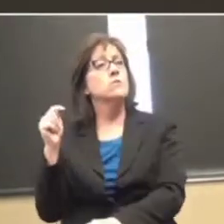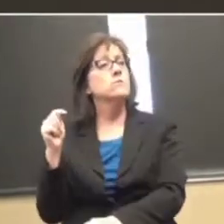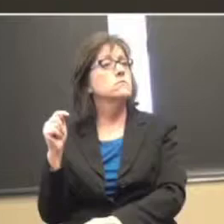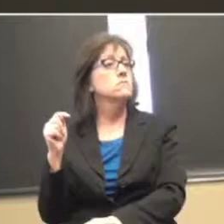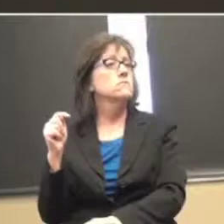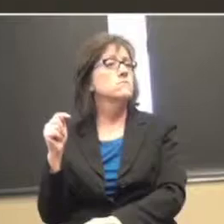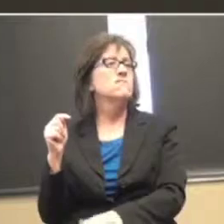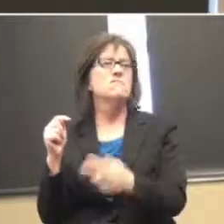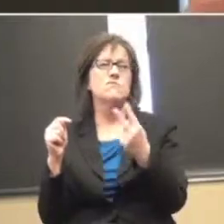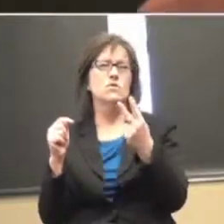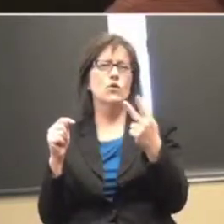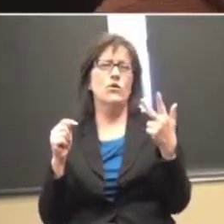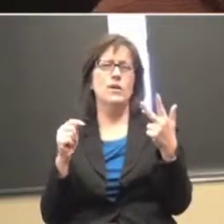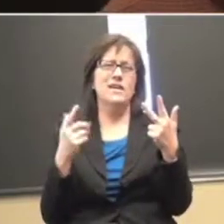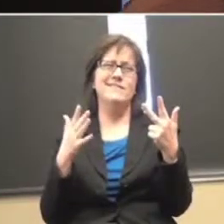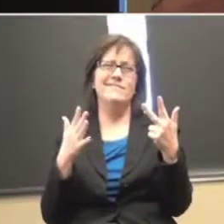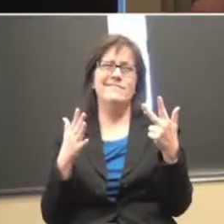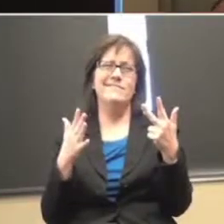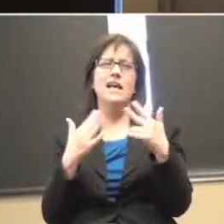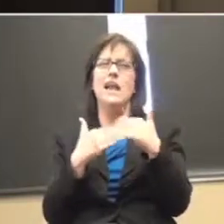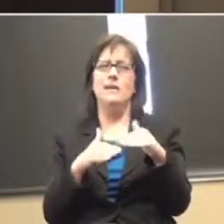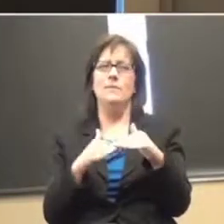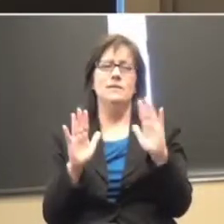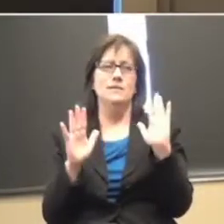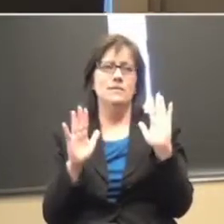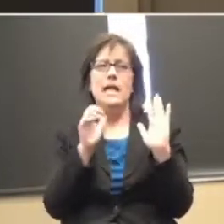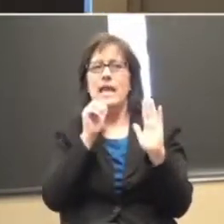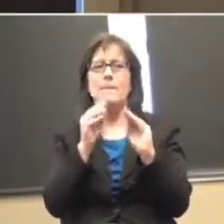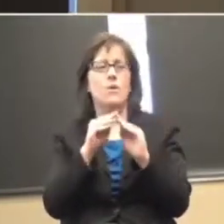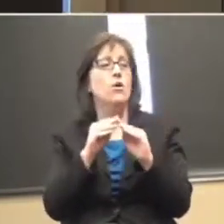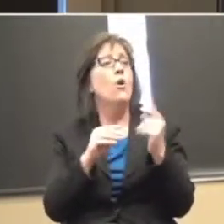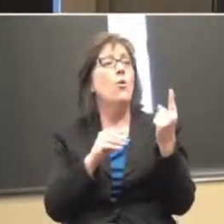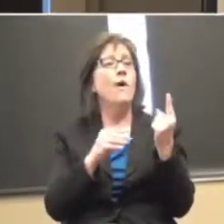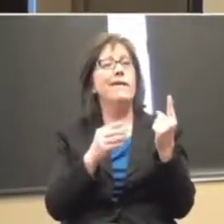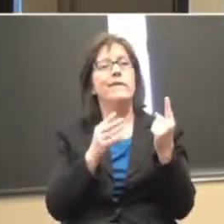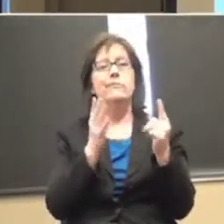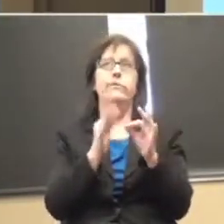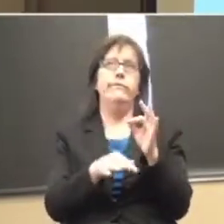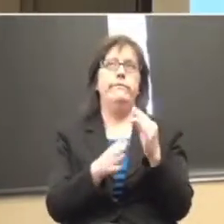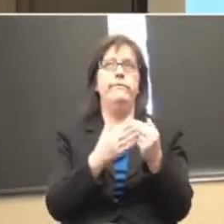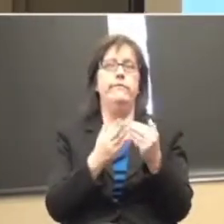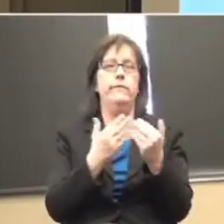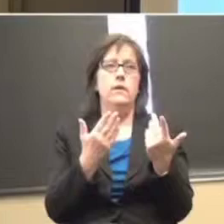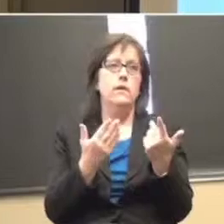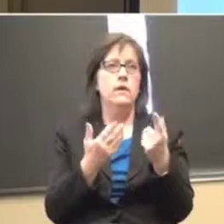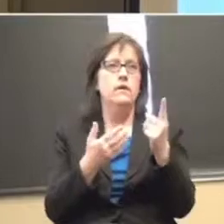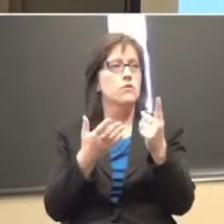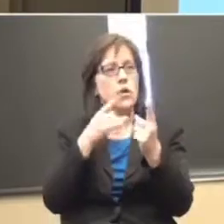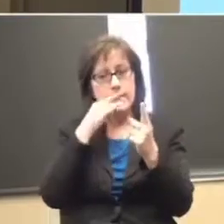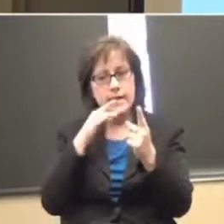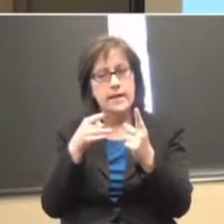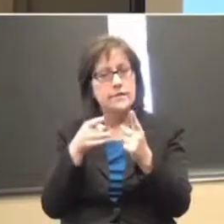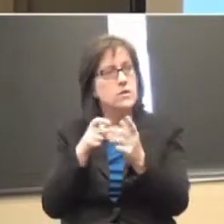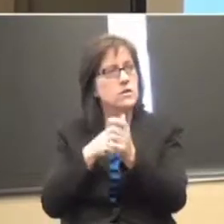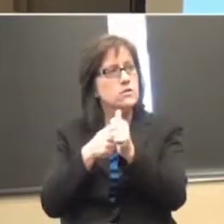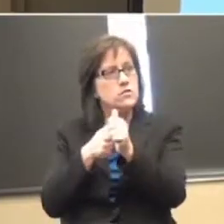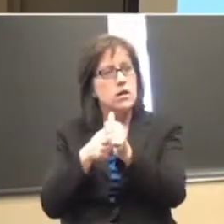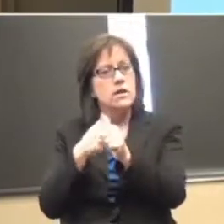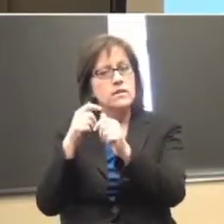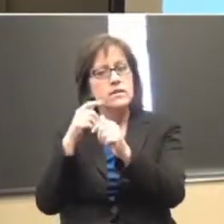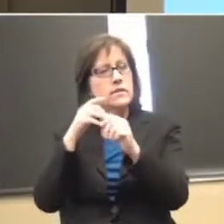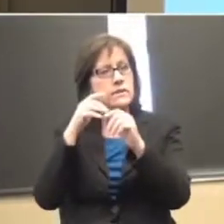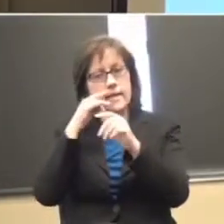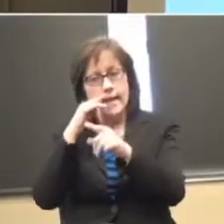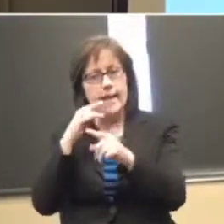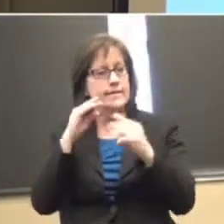Two or three. Yeah. I would never go more than two or three. All right. One is for simplicity. One is the fact that if you want the kid to actually keep track of and the teacher to keep track of it, they're not going to